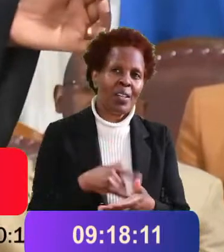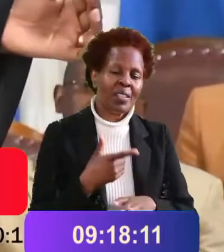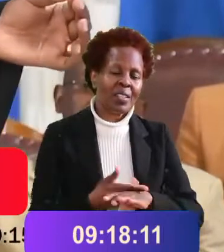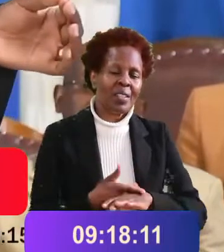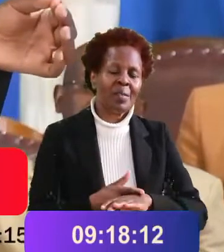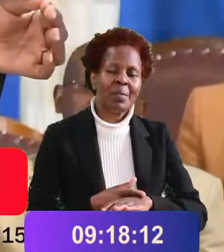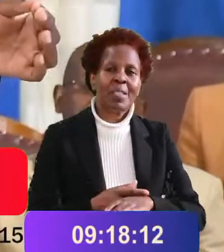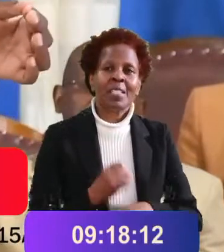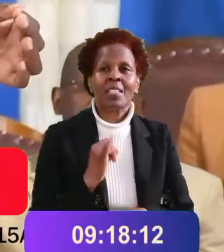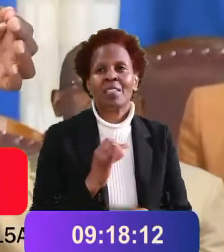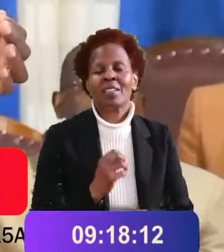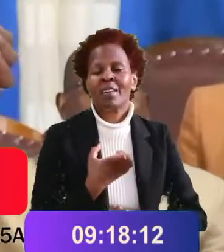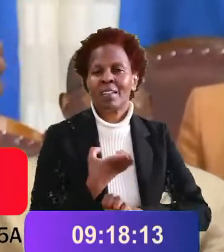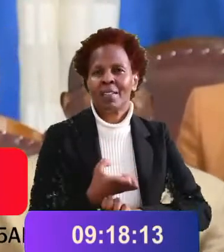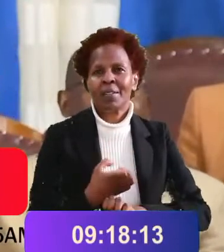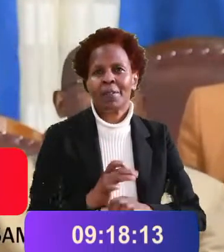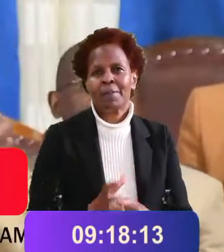thing.